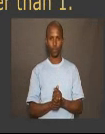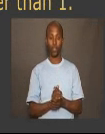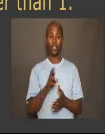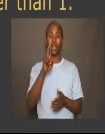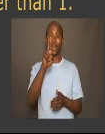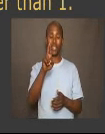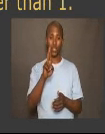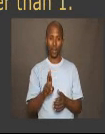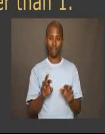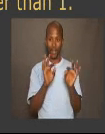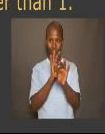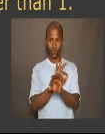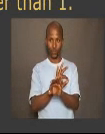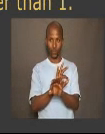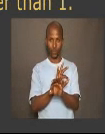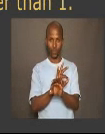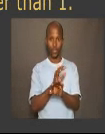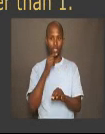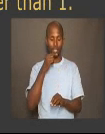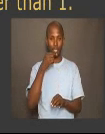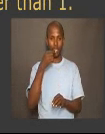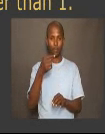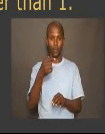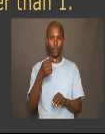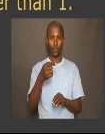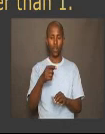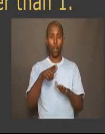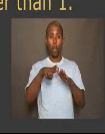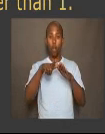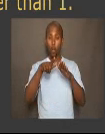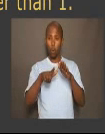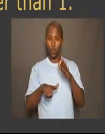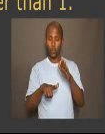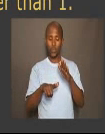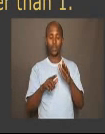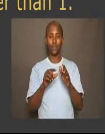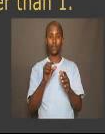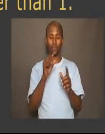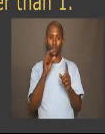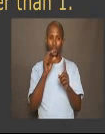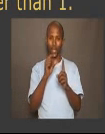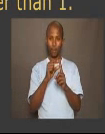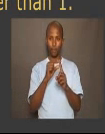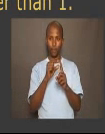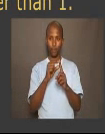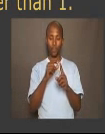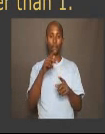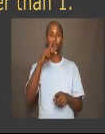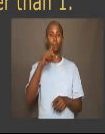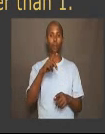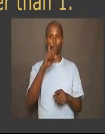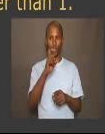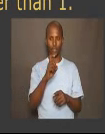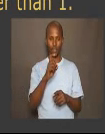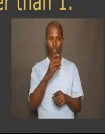A rational function is said to be in lowest terms if p of